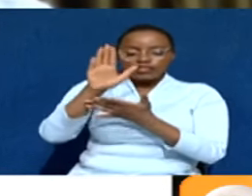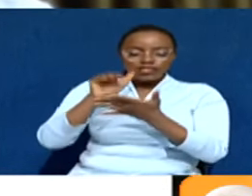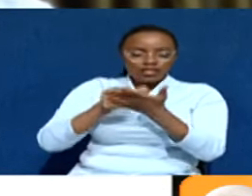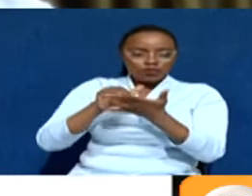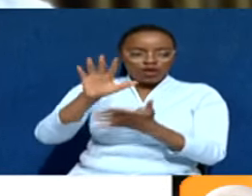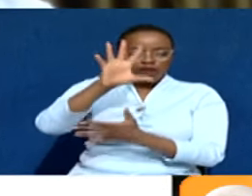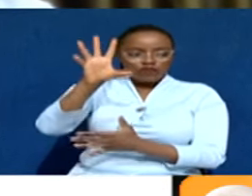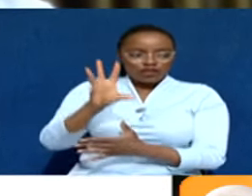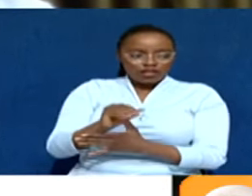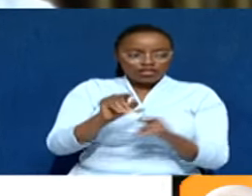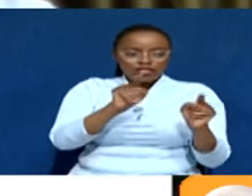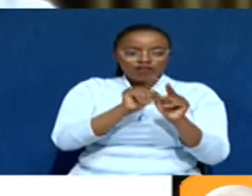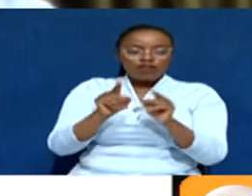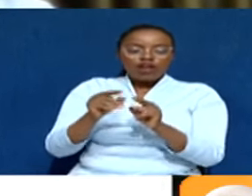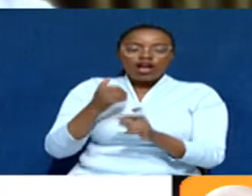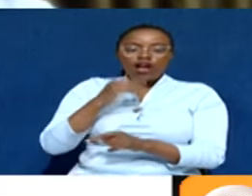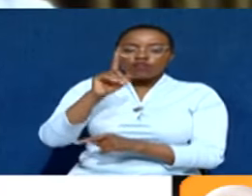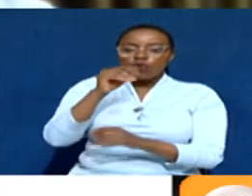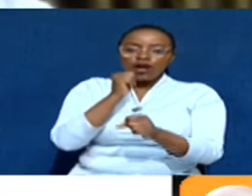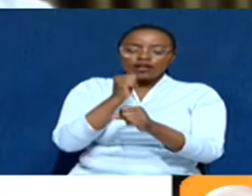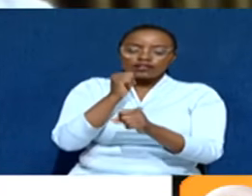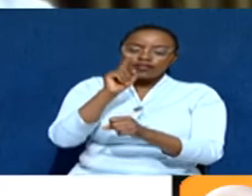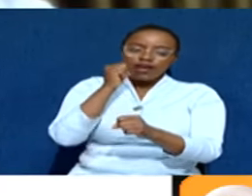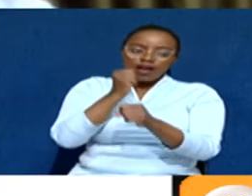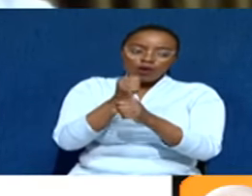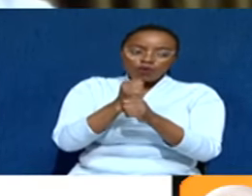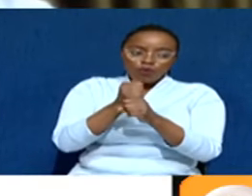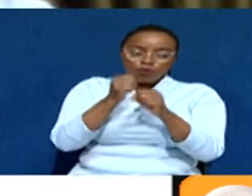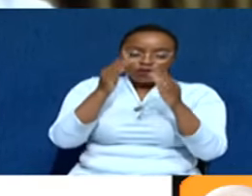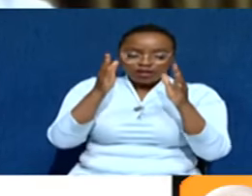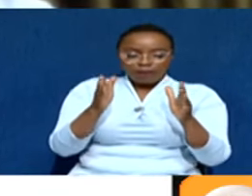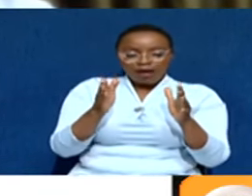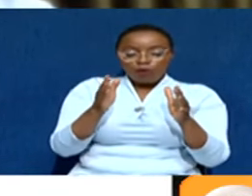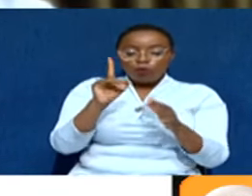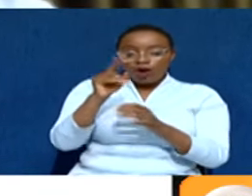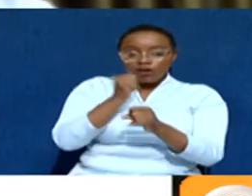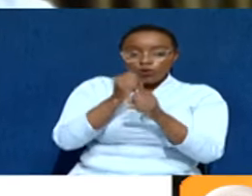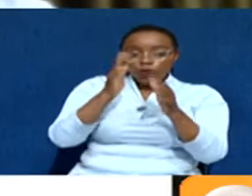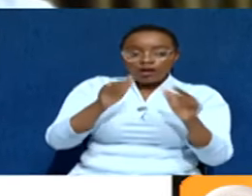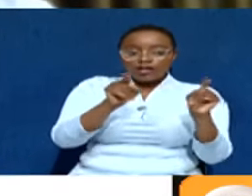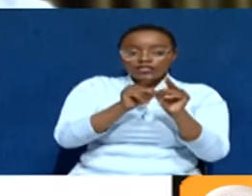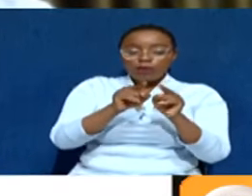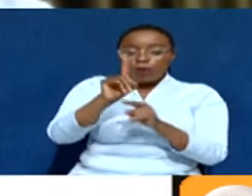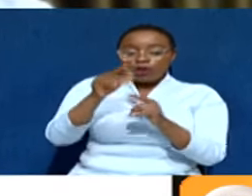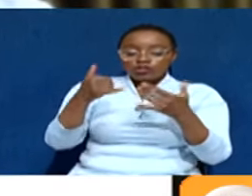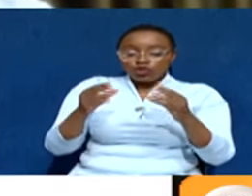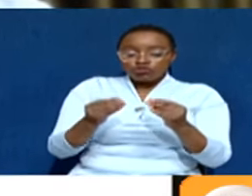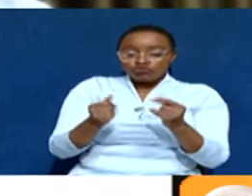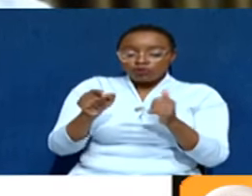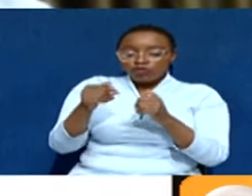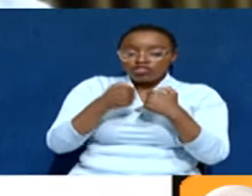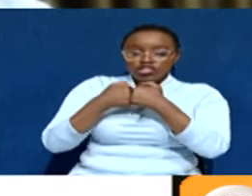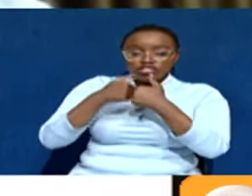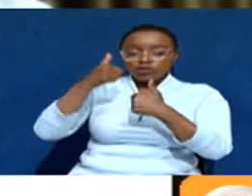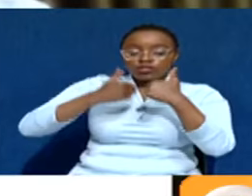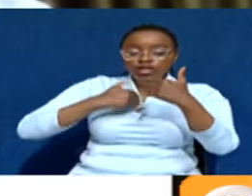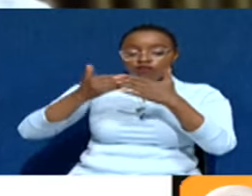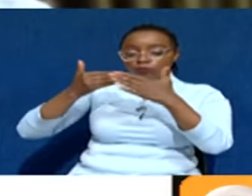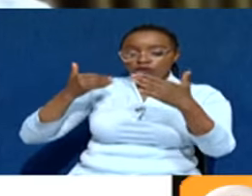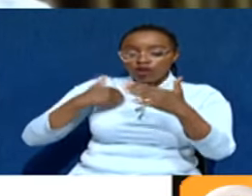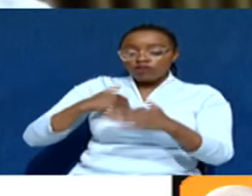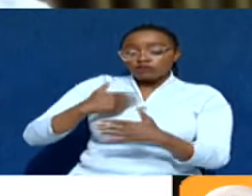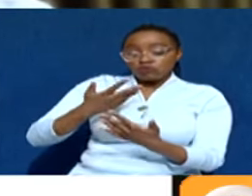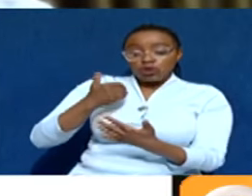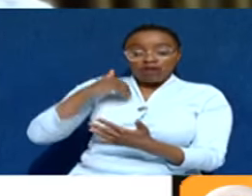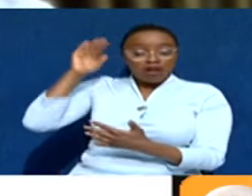Africa. And we only have one labor attache. So as a way of dealing with the challenges that we have had from the